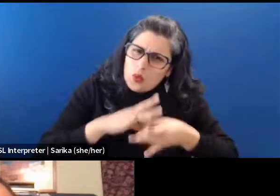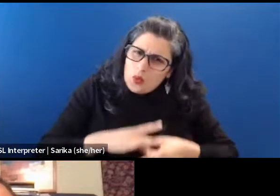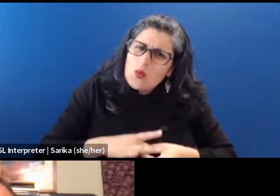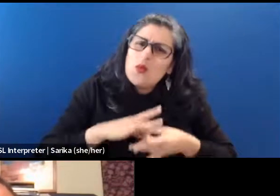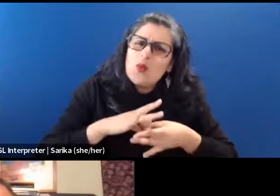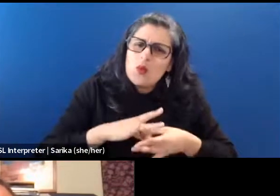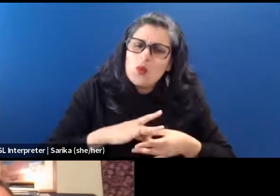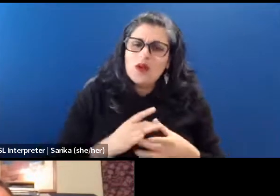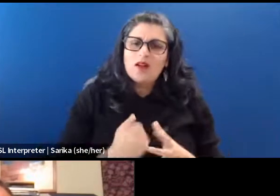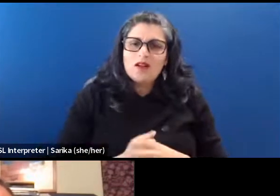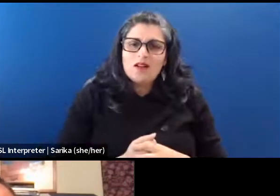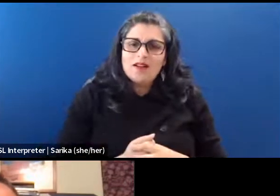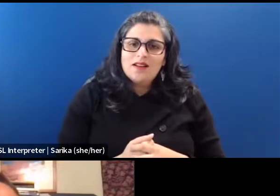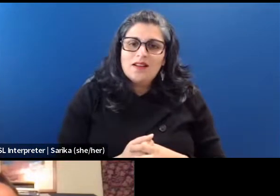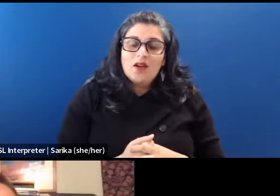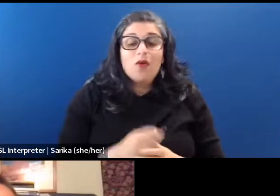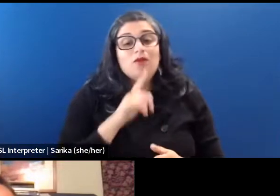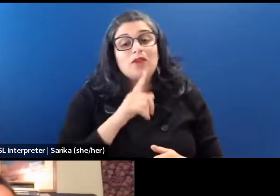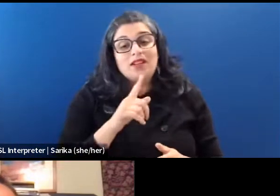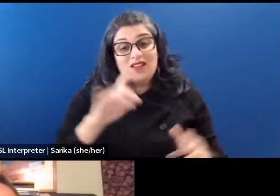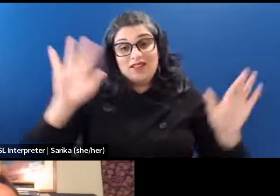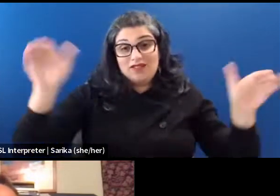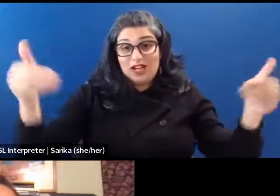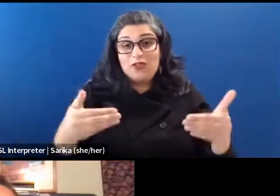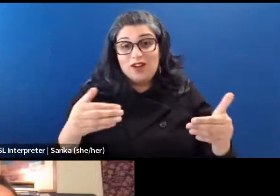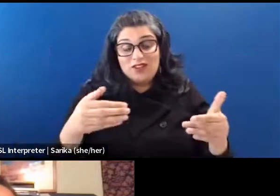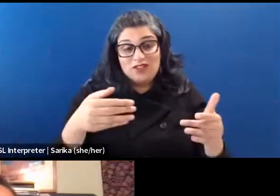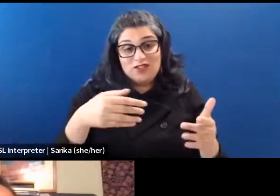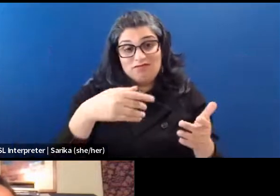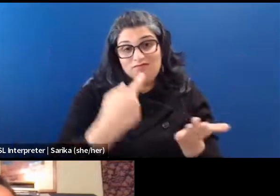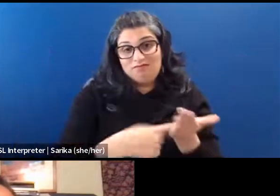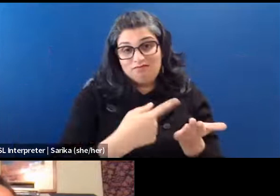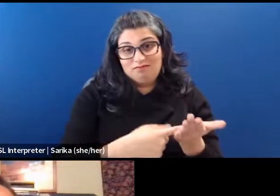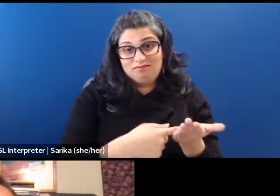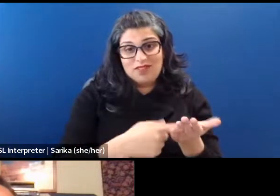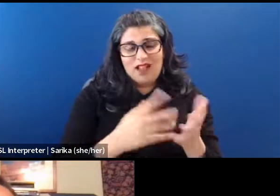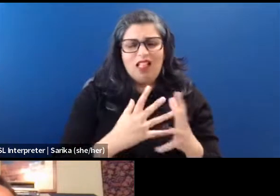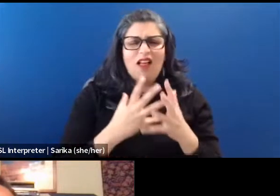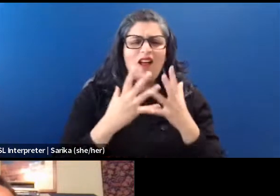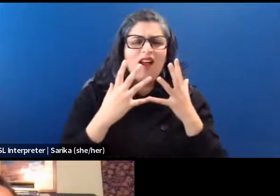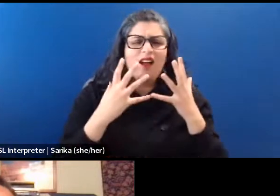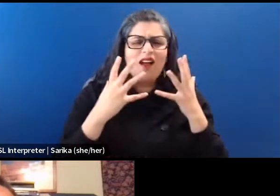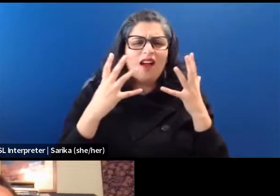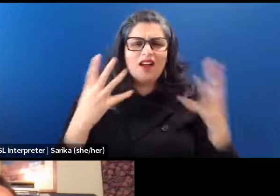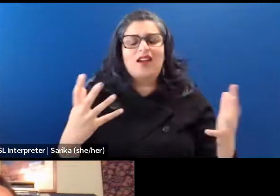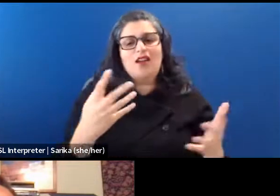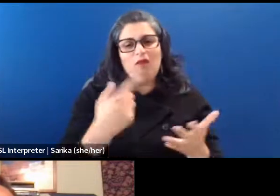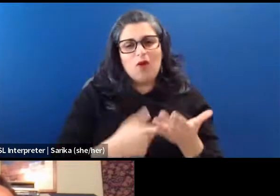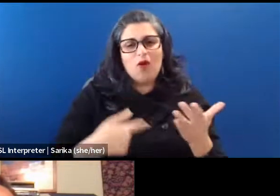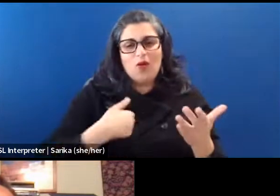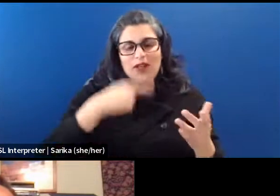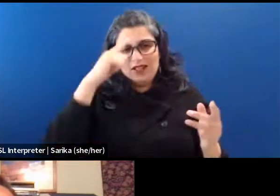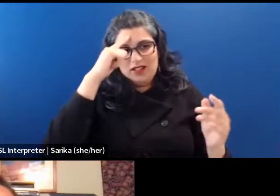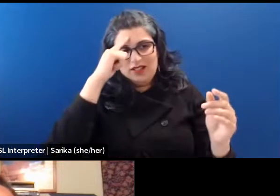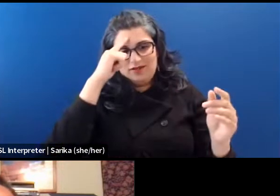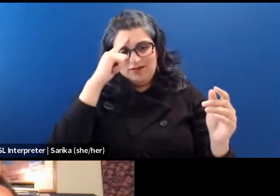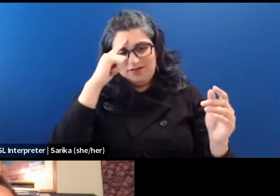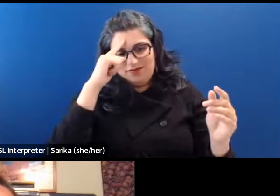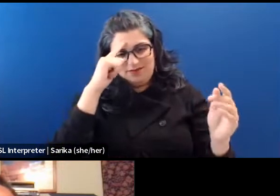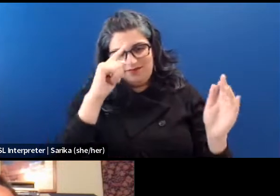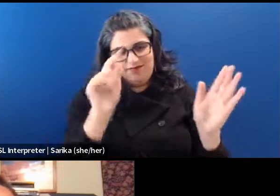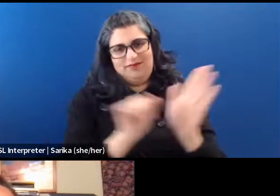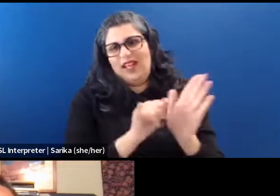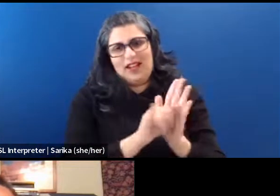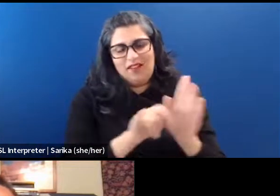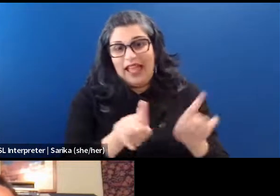and actually I start off in the introduction talking about the fact that so much of what we identify as Black history in this country is